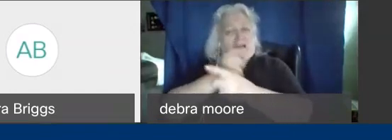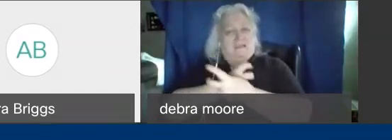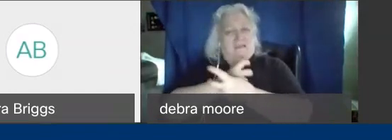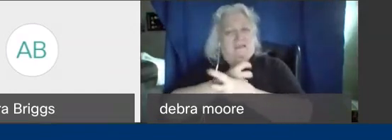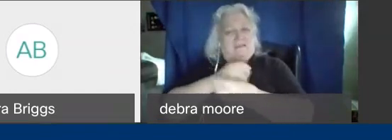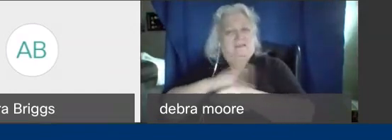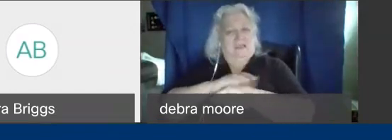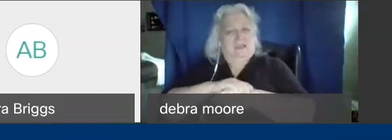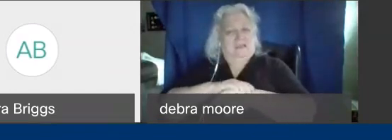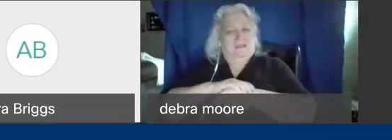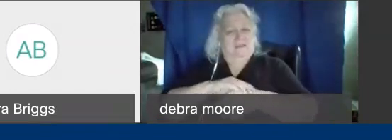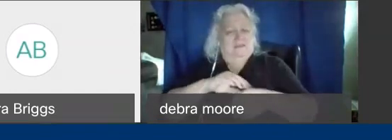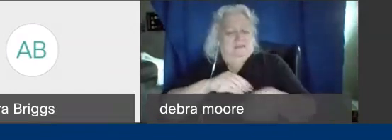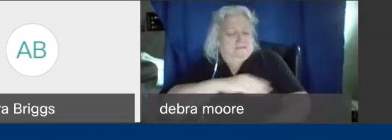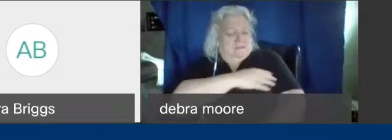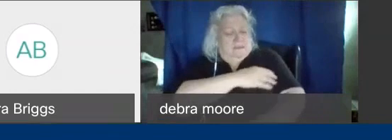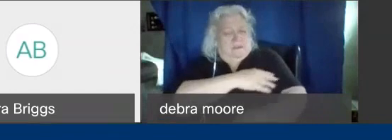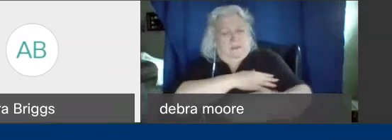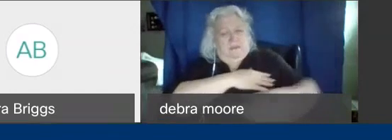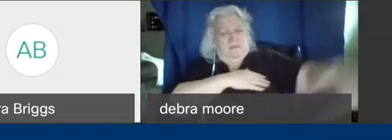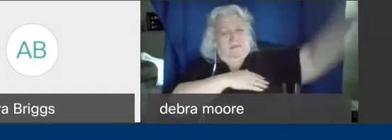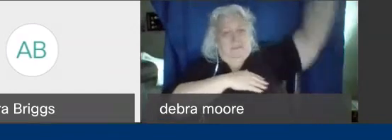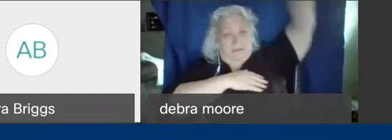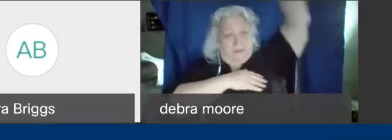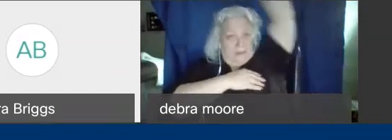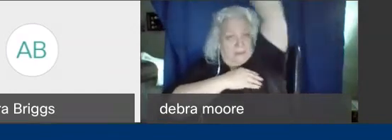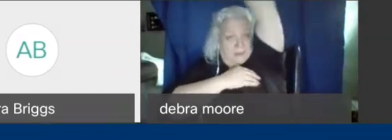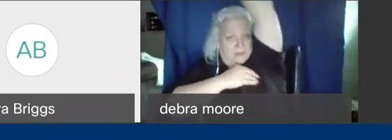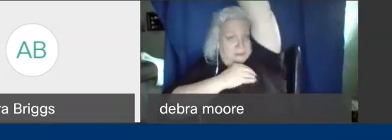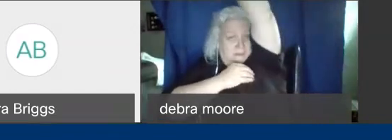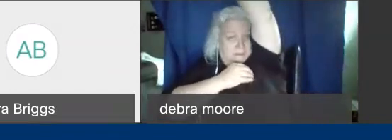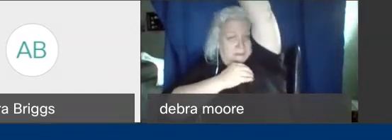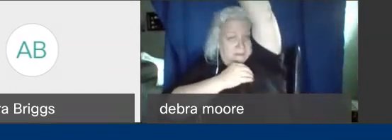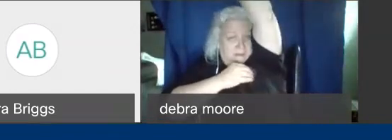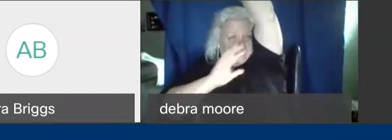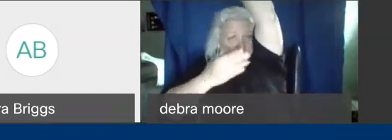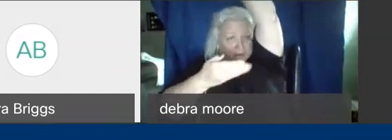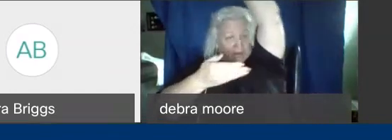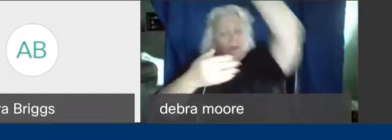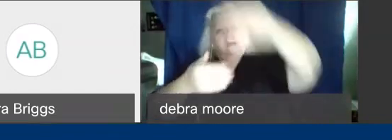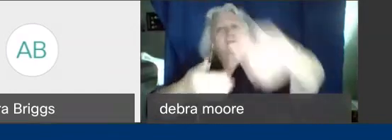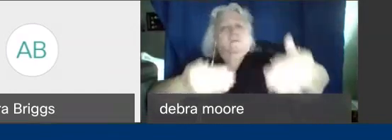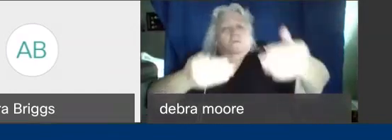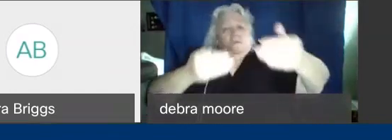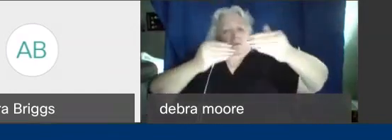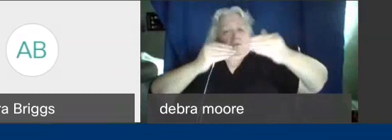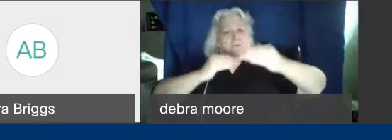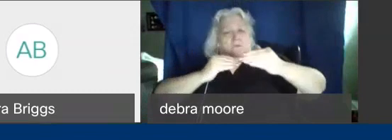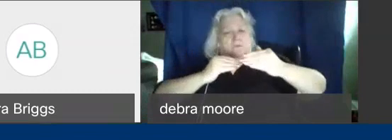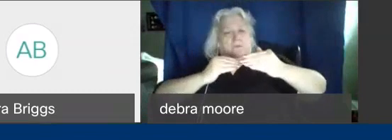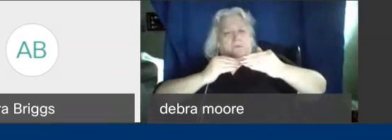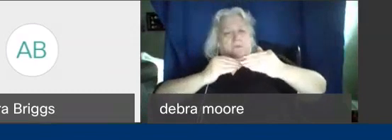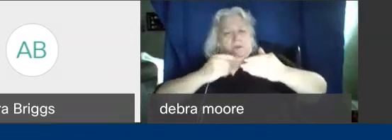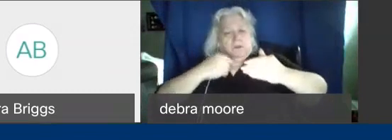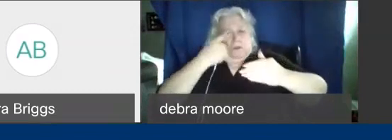the arm that's closest to you above their head in preparation of rolling them towards you. Gently roll them towards